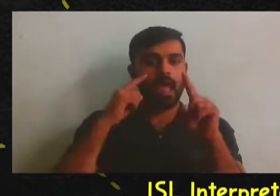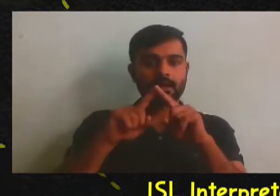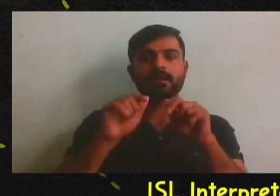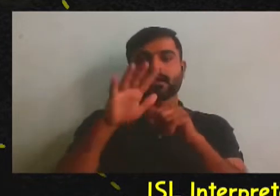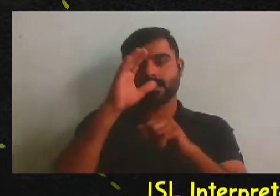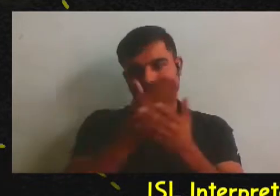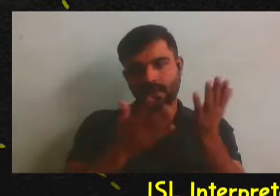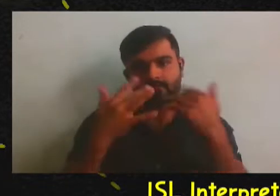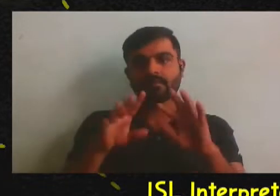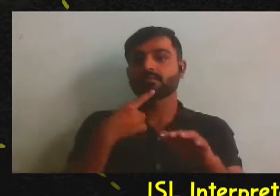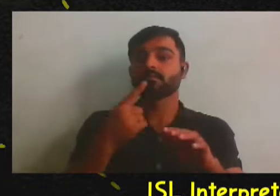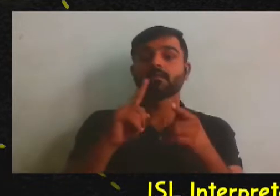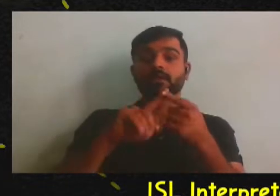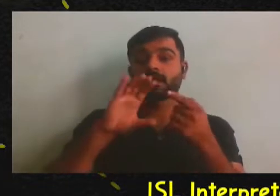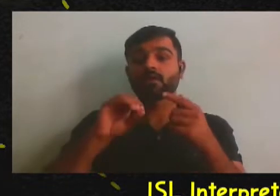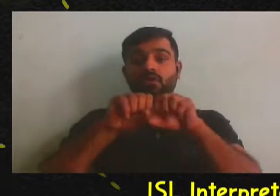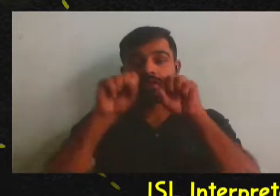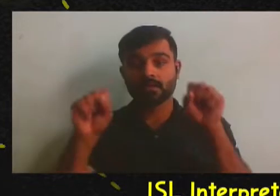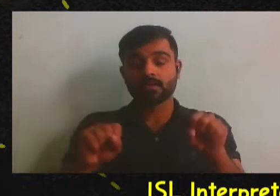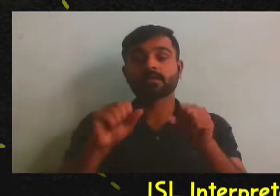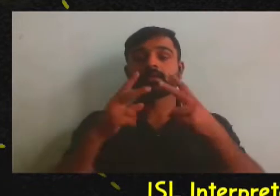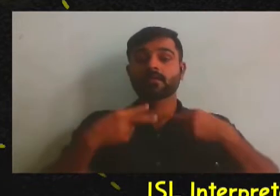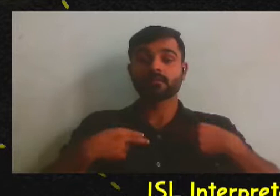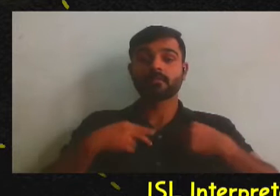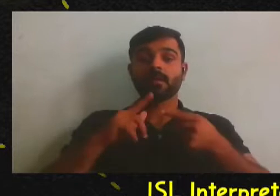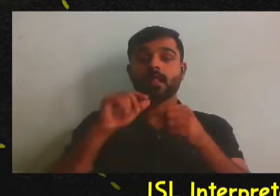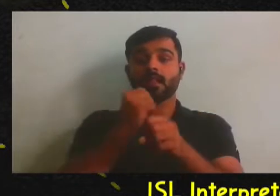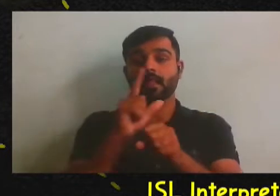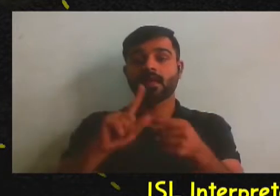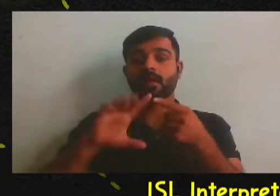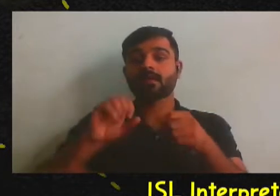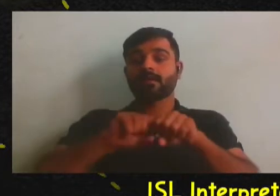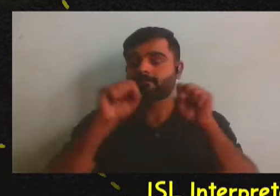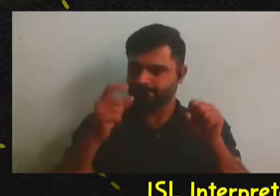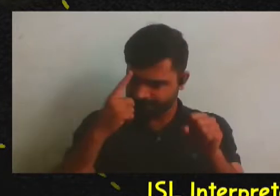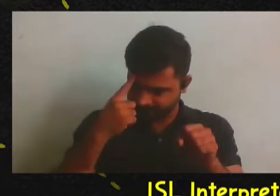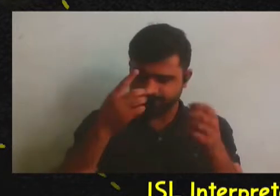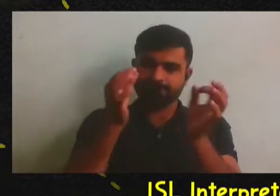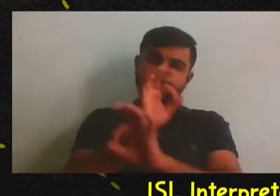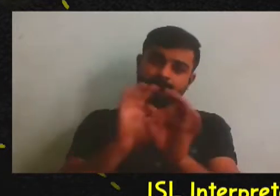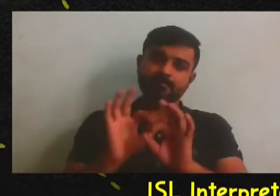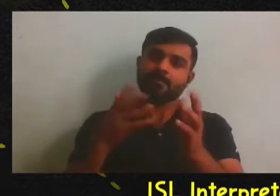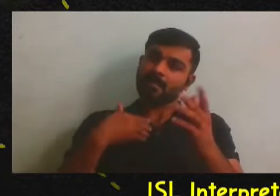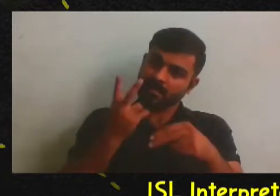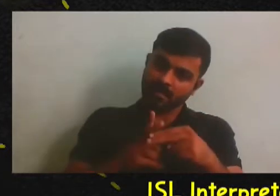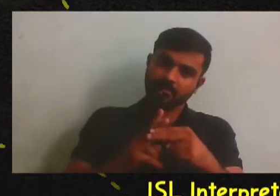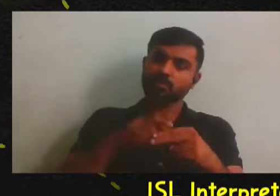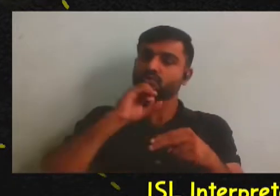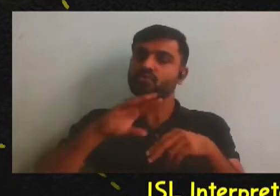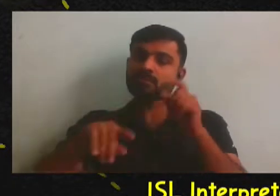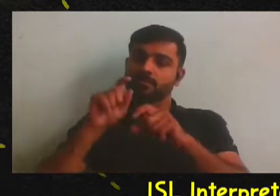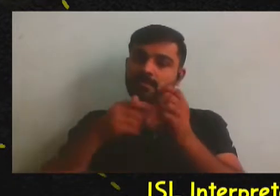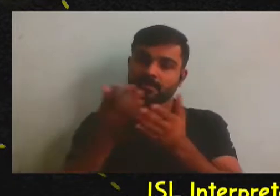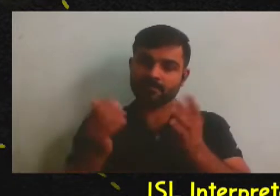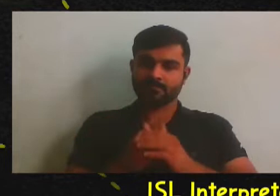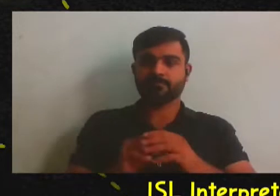that. And so the ecosystem, the legal policy ecosystem, we had to pay attention to, particularly vis-a-vis young people.